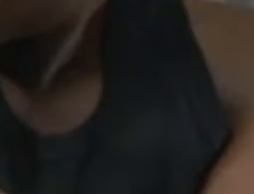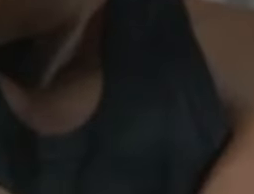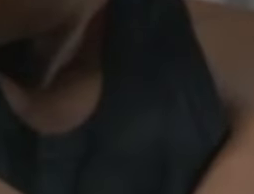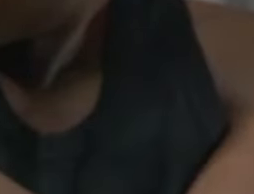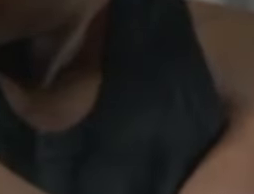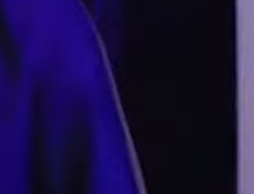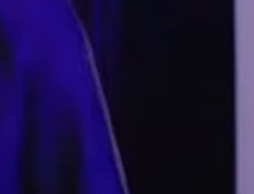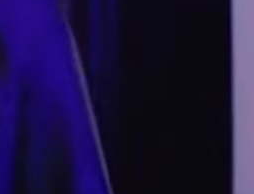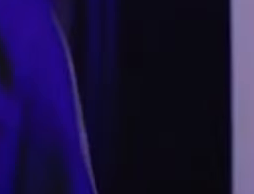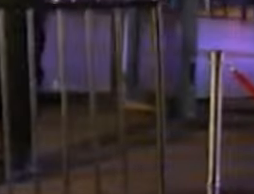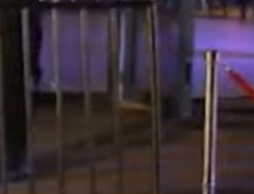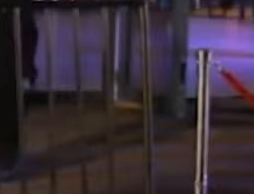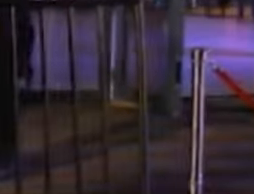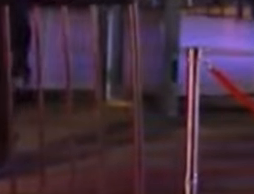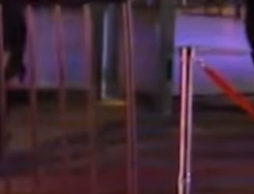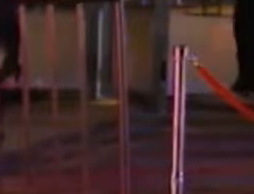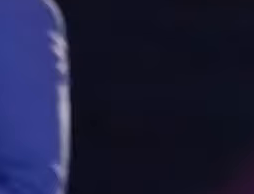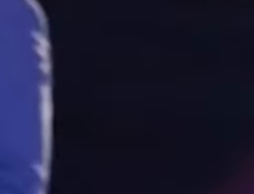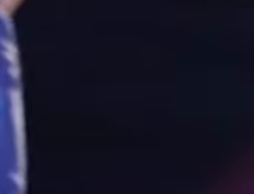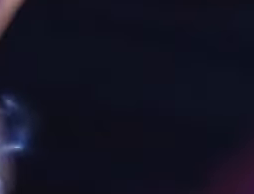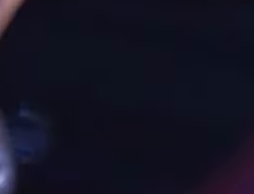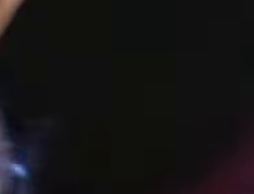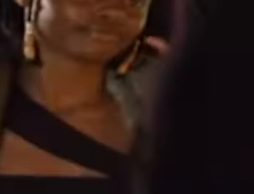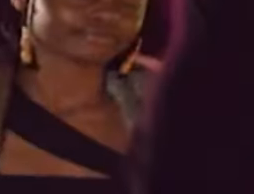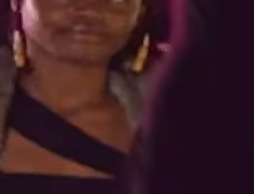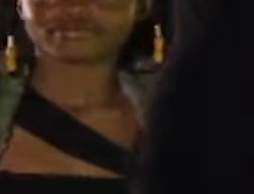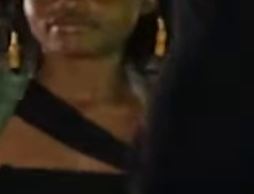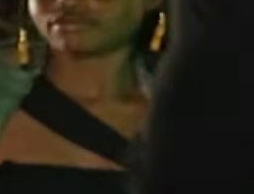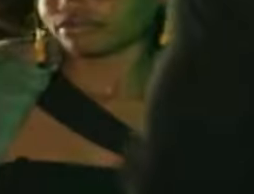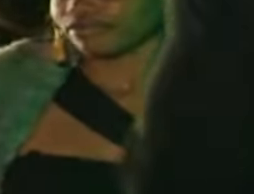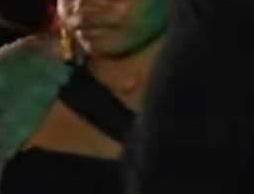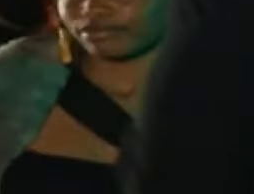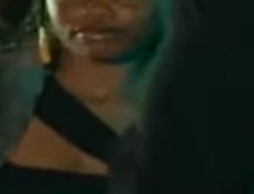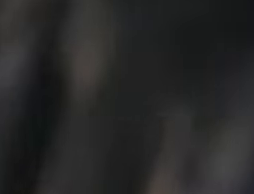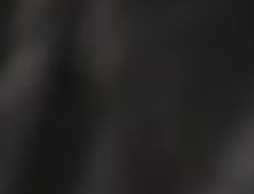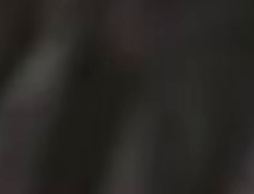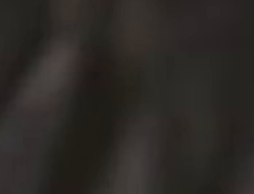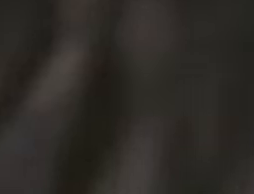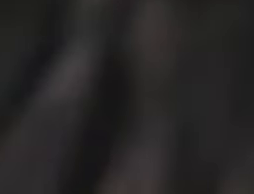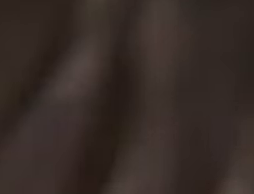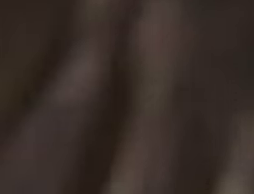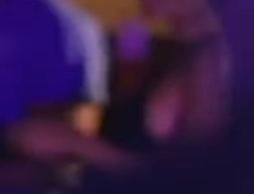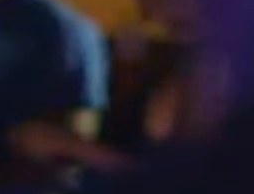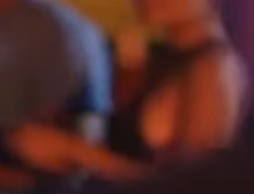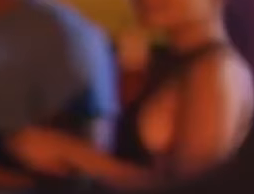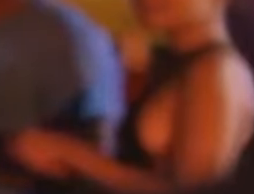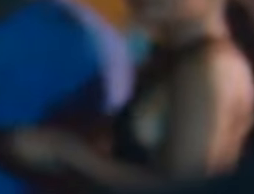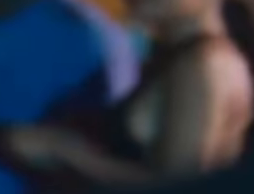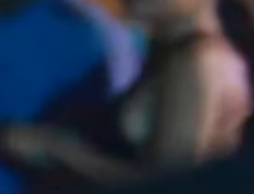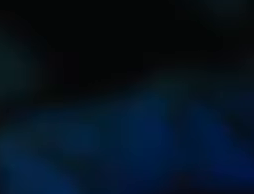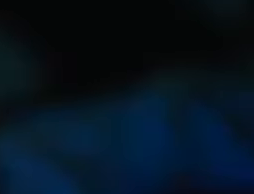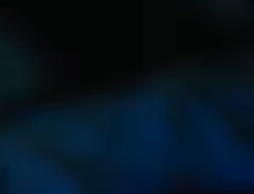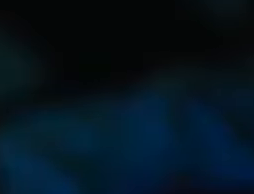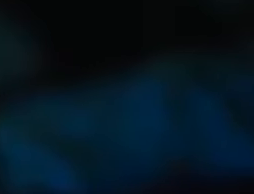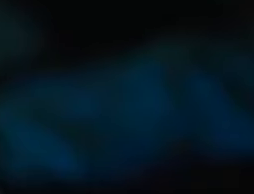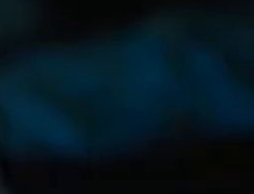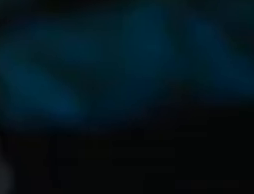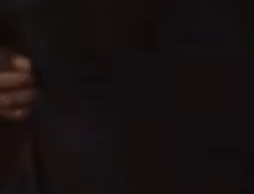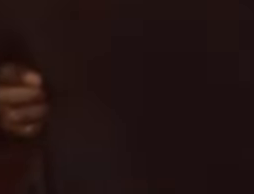stay fresh all night. Niki step onto the sea, na nikiona venti, shajua rada. Ona